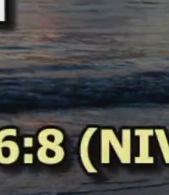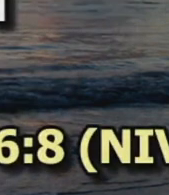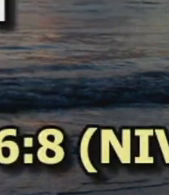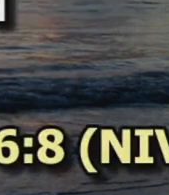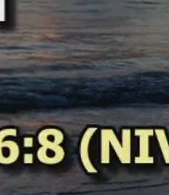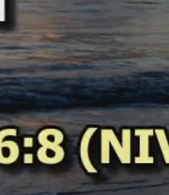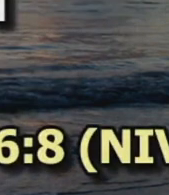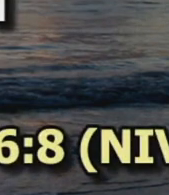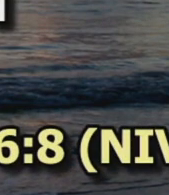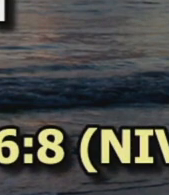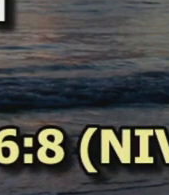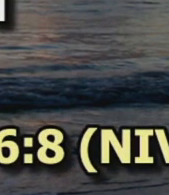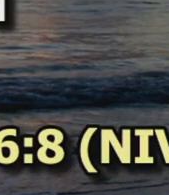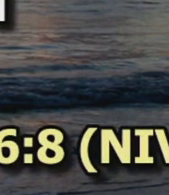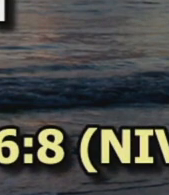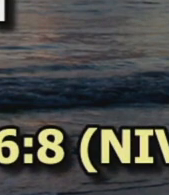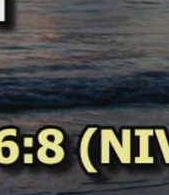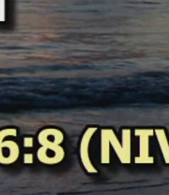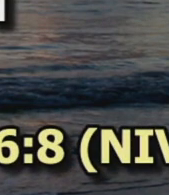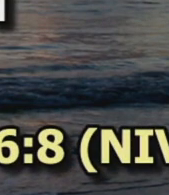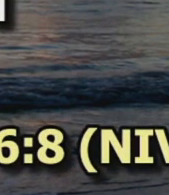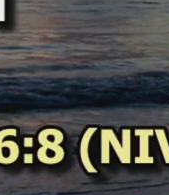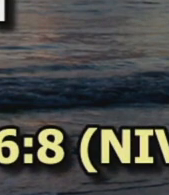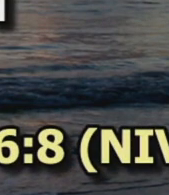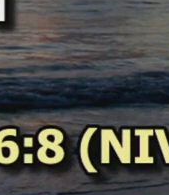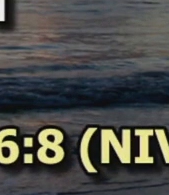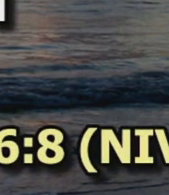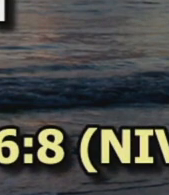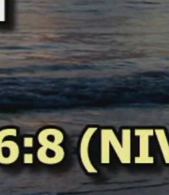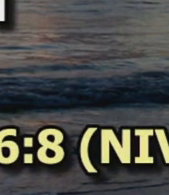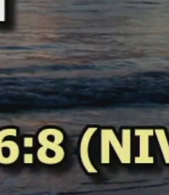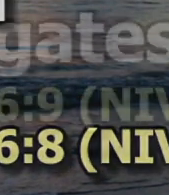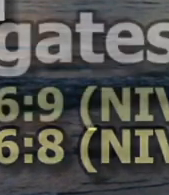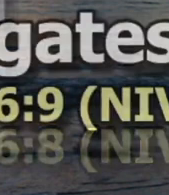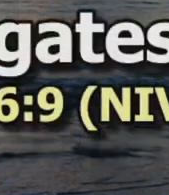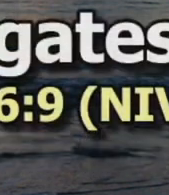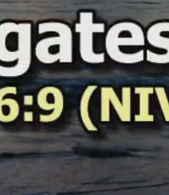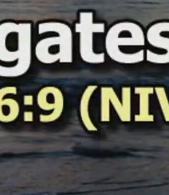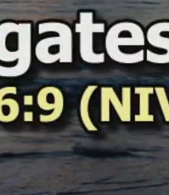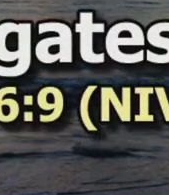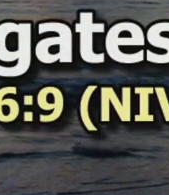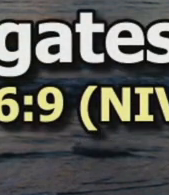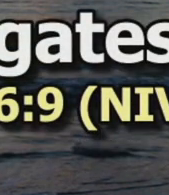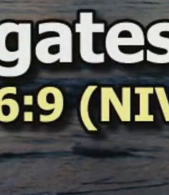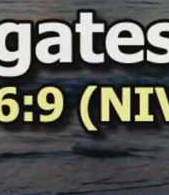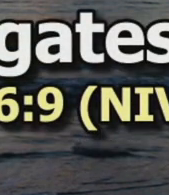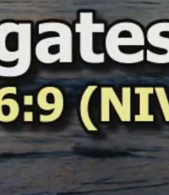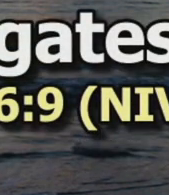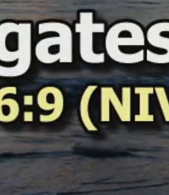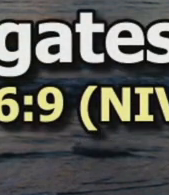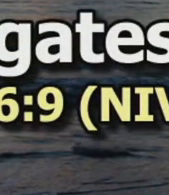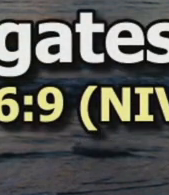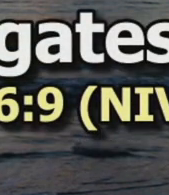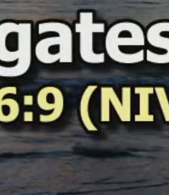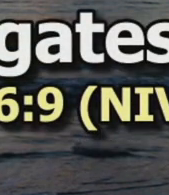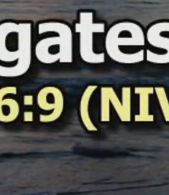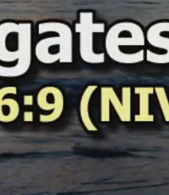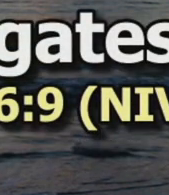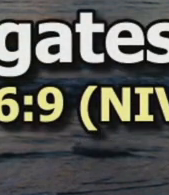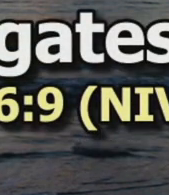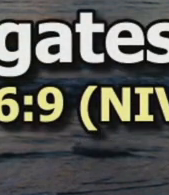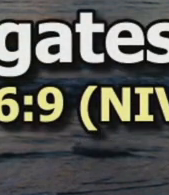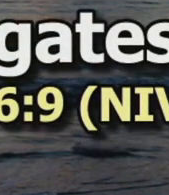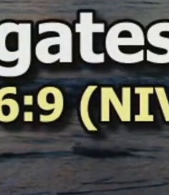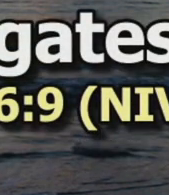them as symbols on your hands. Bind them on your foreheads. Write them on your door frames of